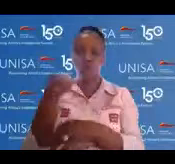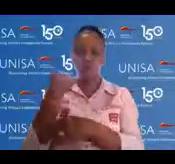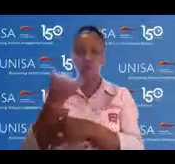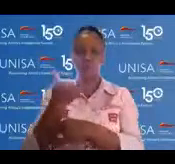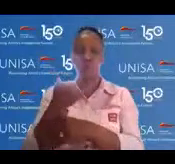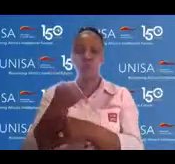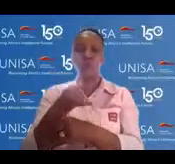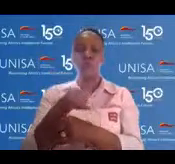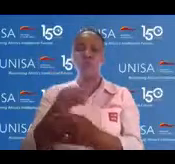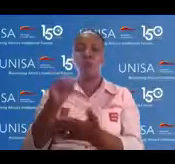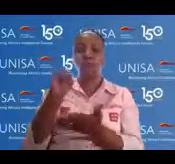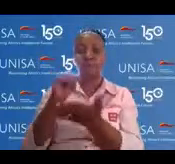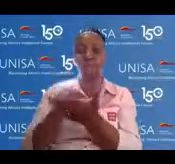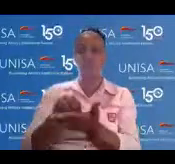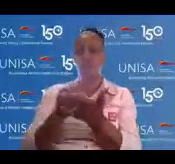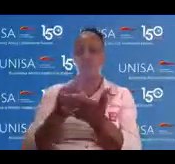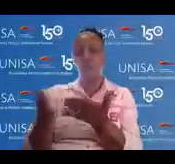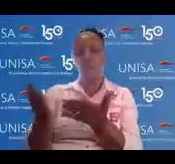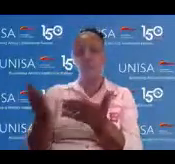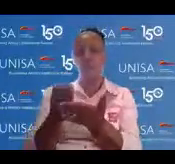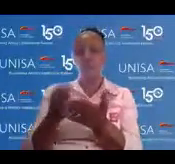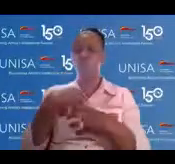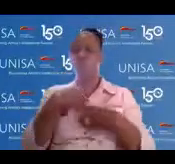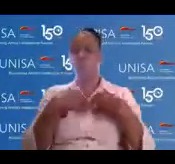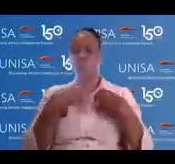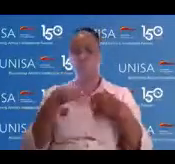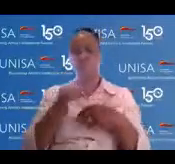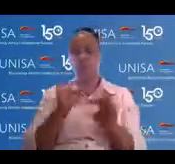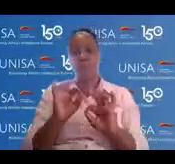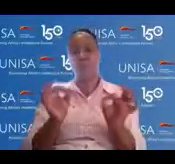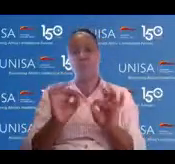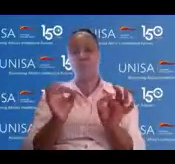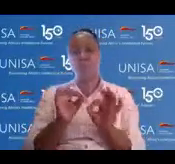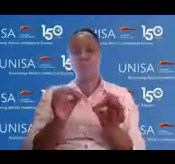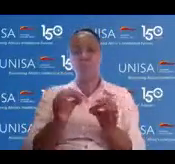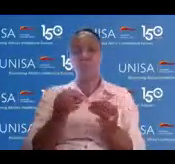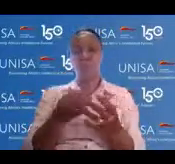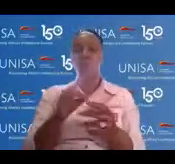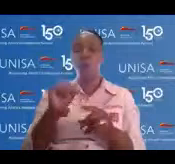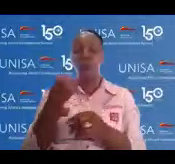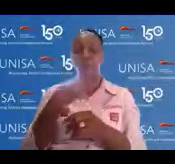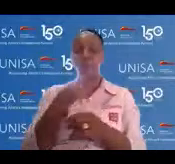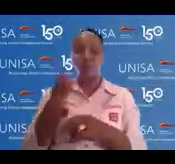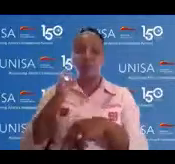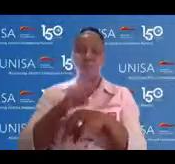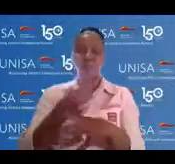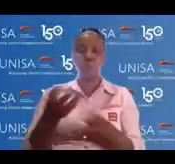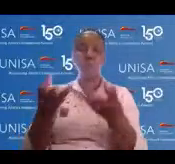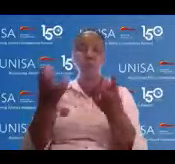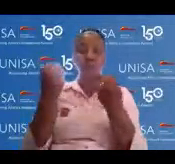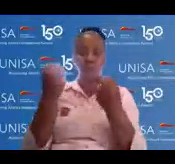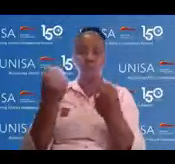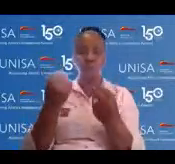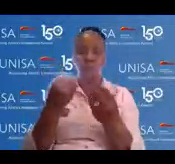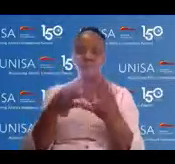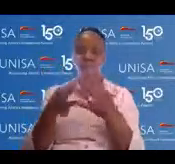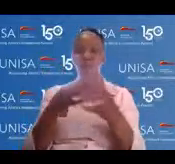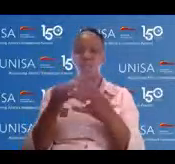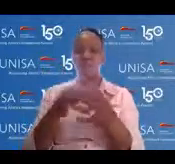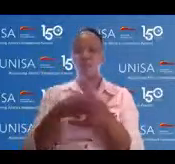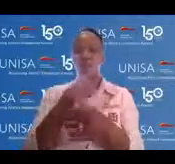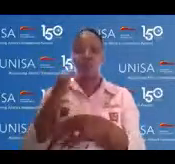black. You don't need to worry about it. It will ping you when you need to get a message. If you're using your phone to access the exams as